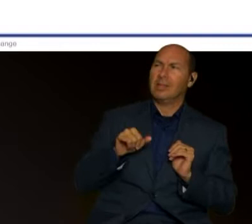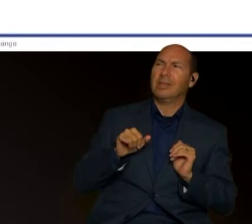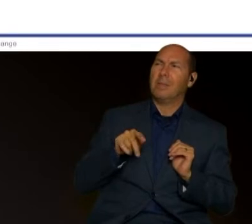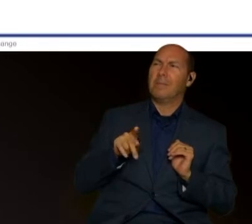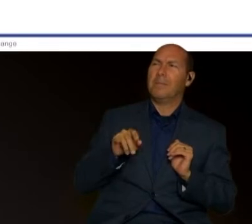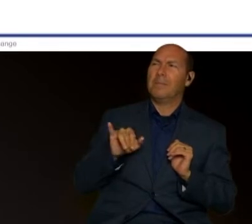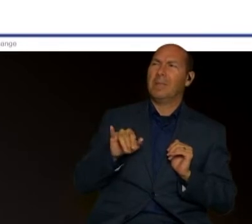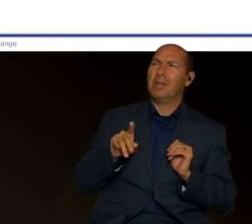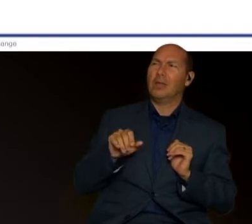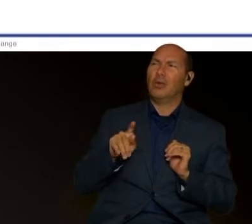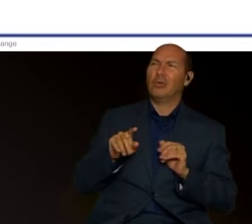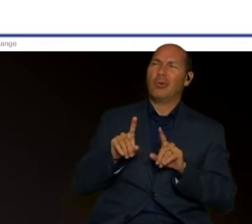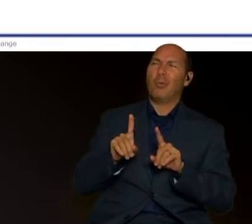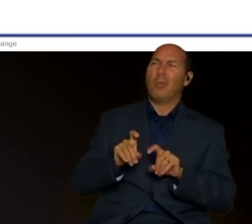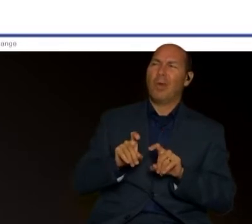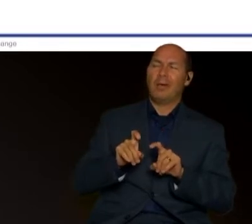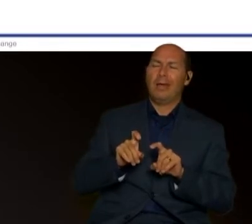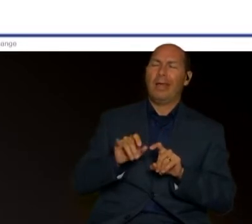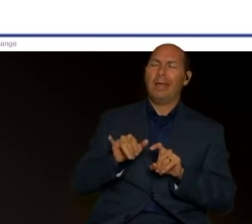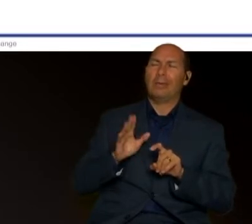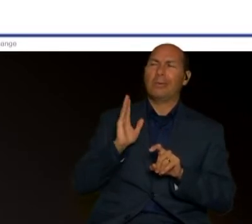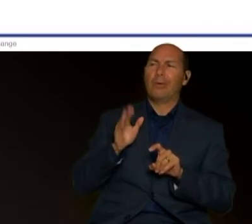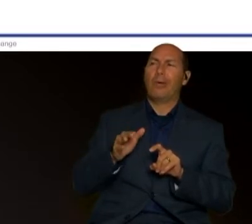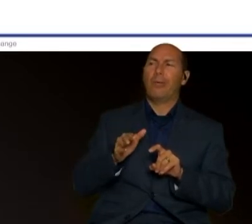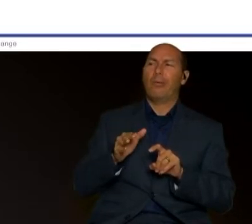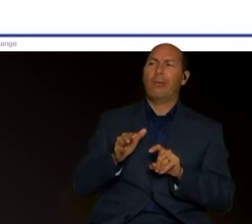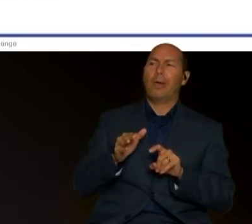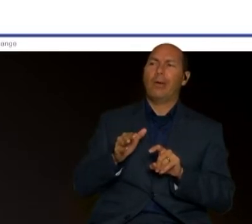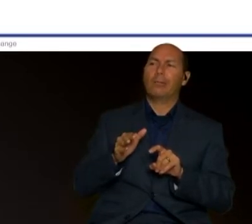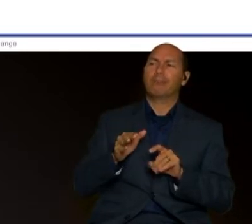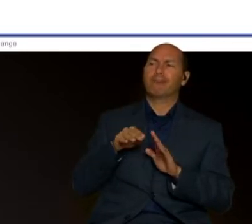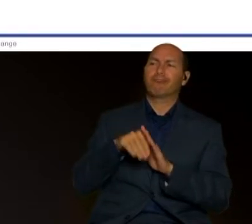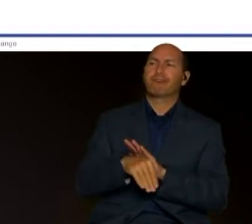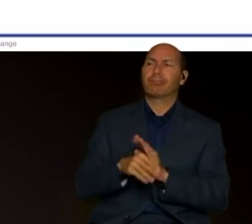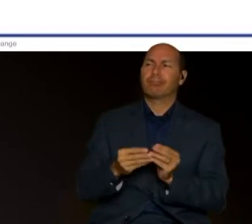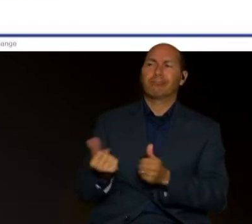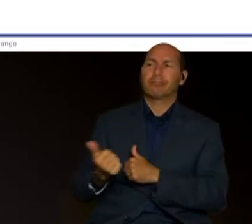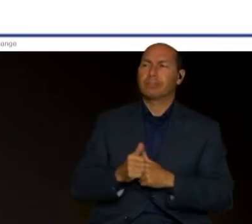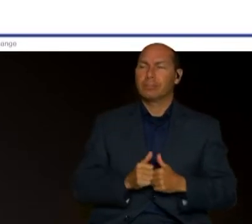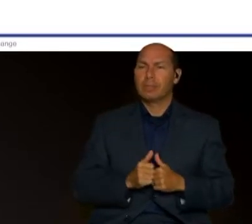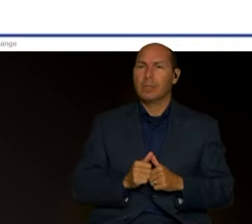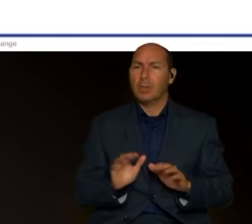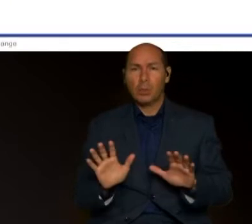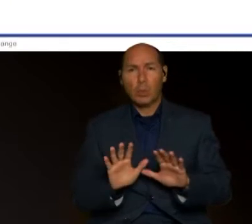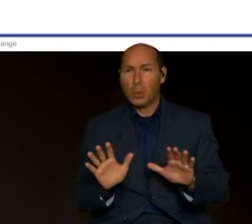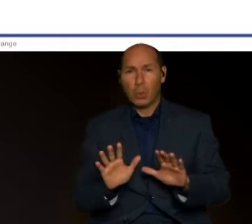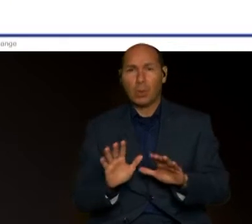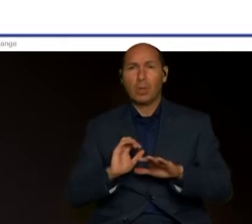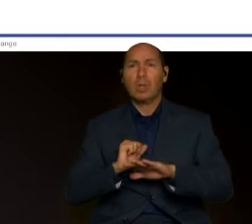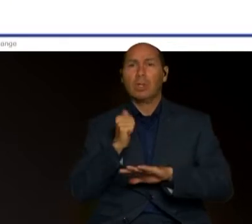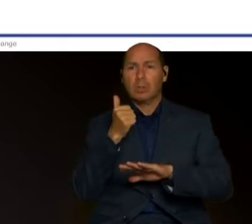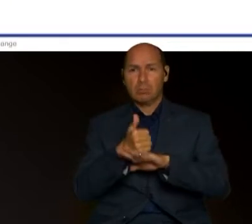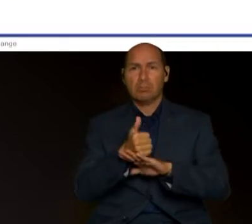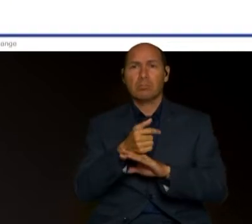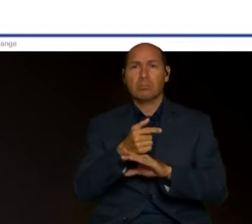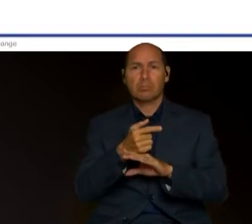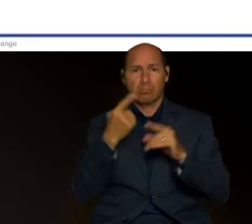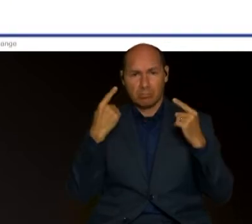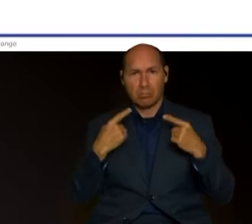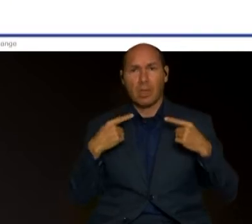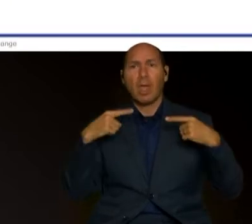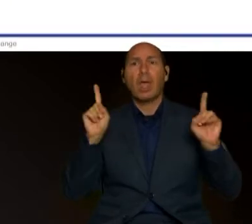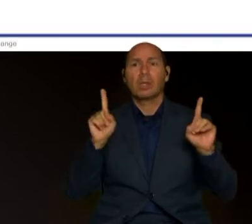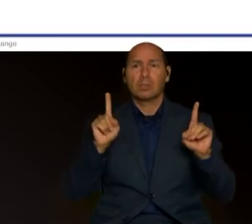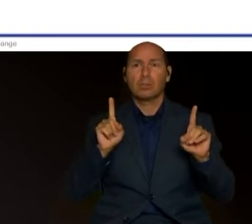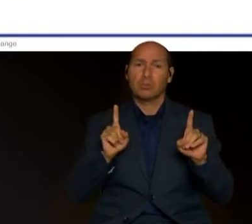when we speak of pilot programs, you know, we always think, oh, that's going nowhere. But actually, in this case, we were able to successfully implement a pilot